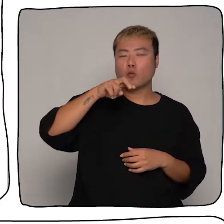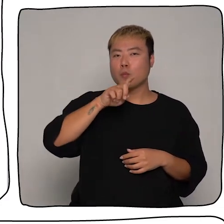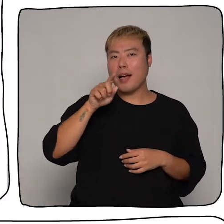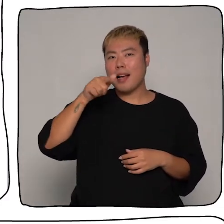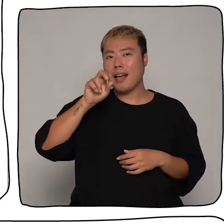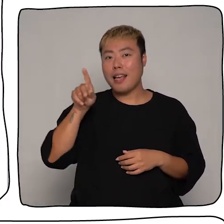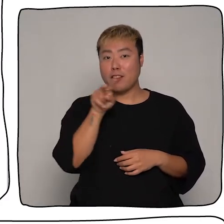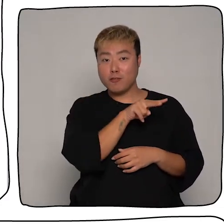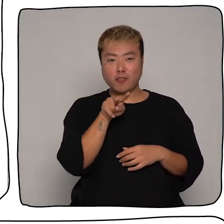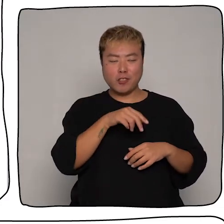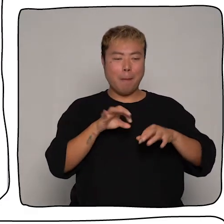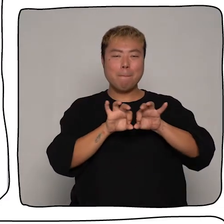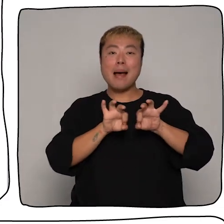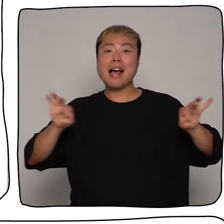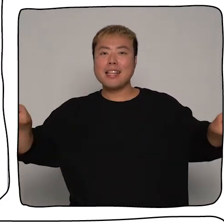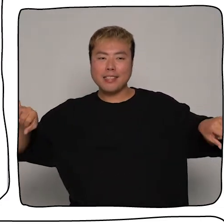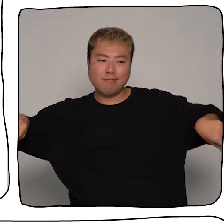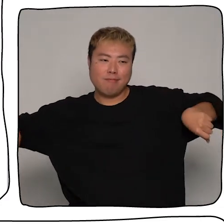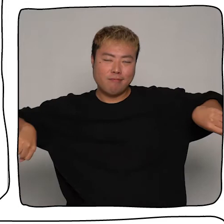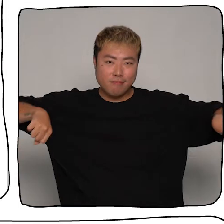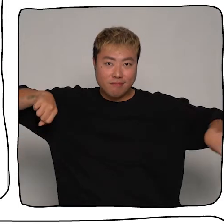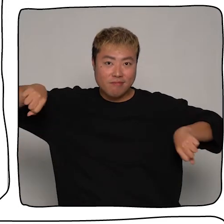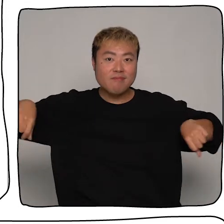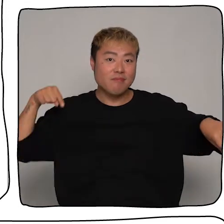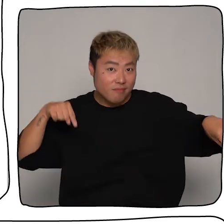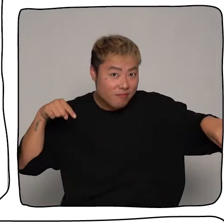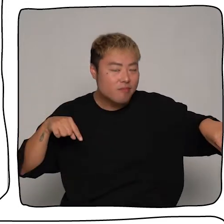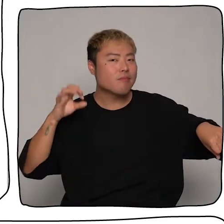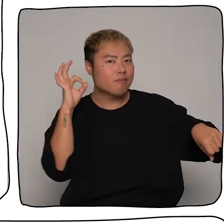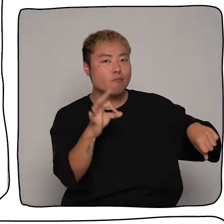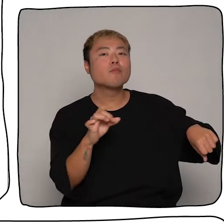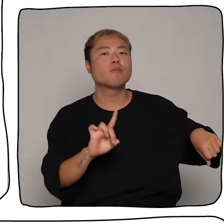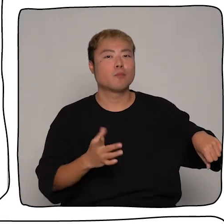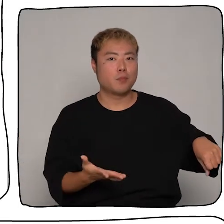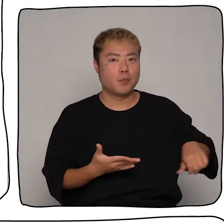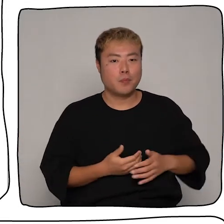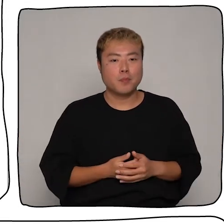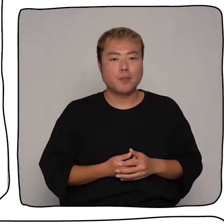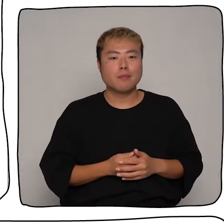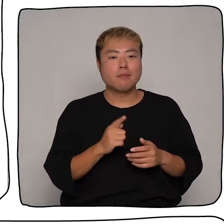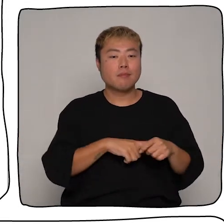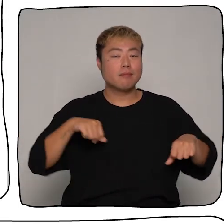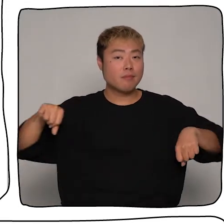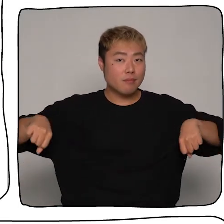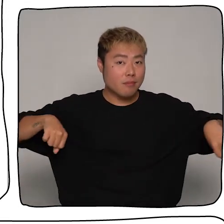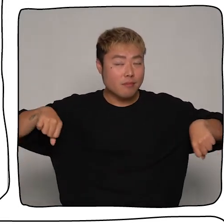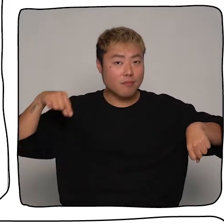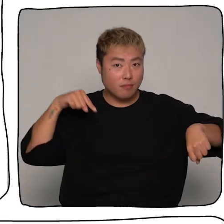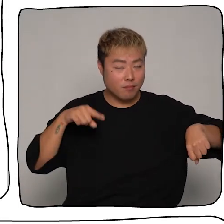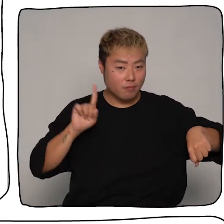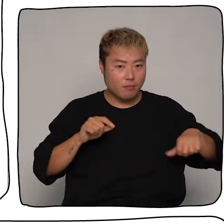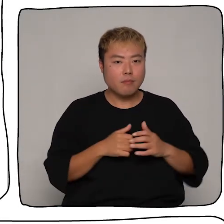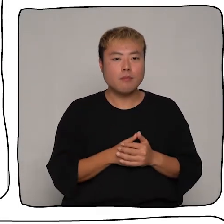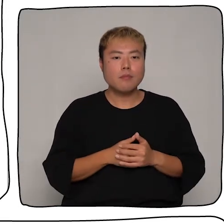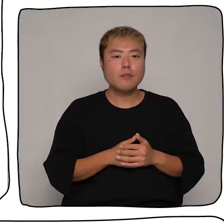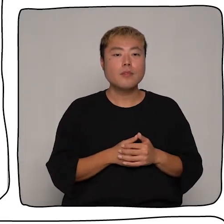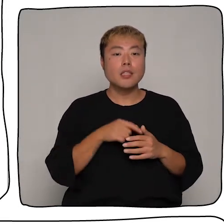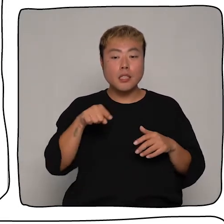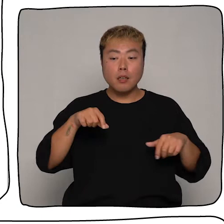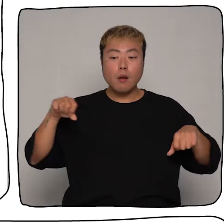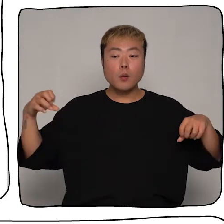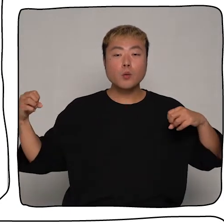Jareo and Kumagaya, communication with long stick, haptic communication can reveal one's